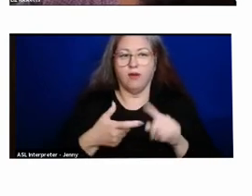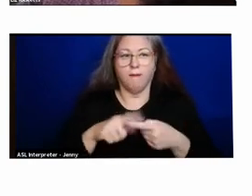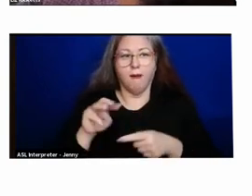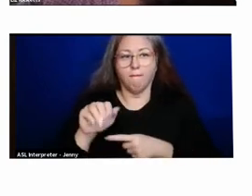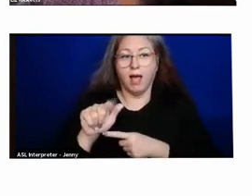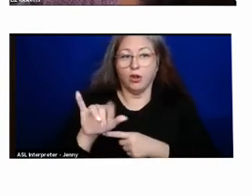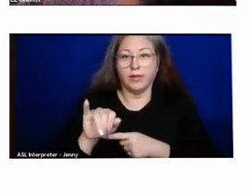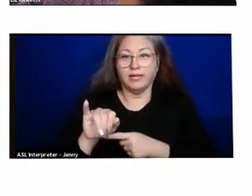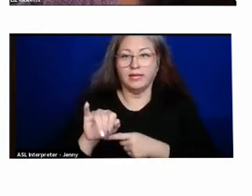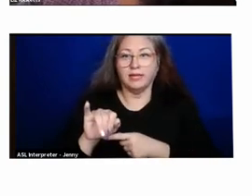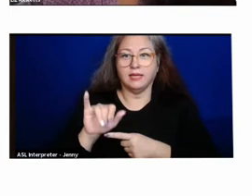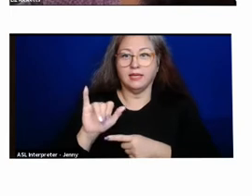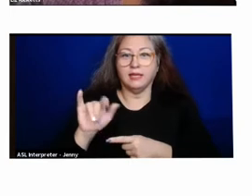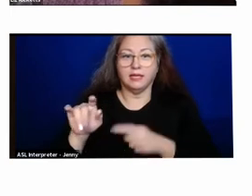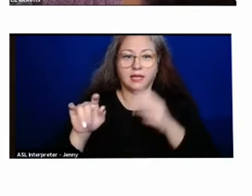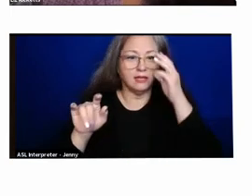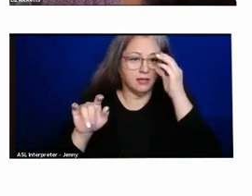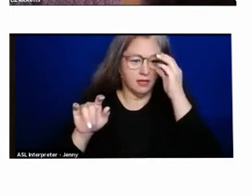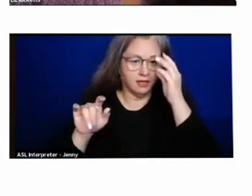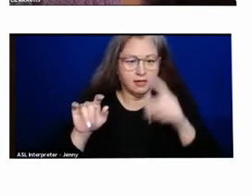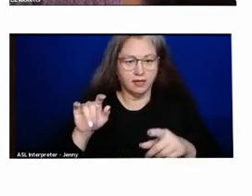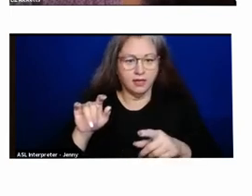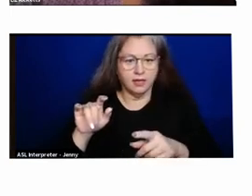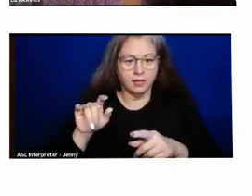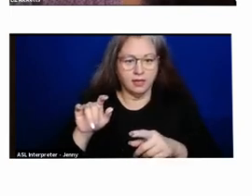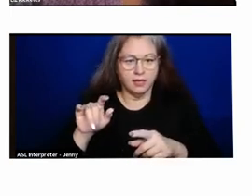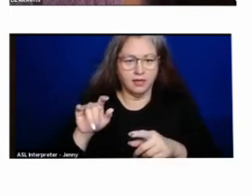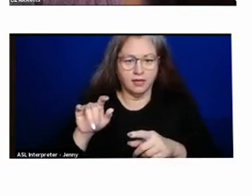will reflect on what has been lost in the name of secondhand clothing.